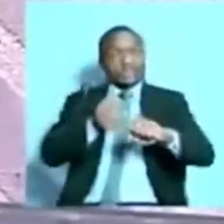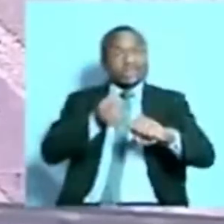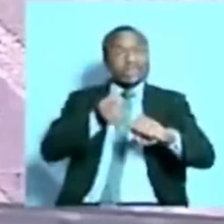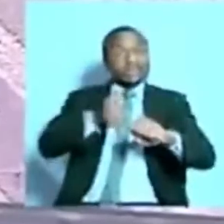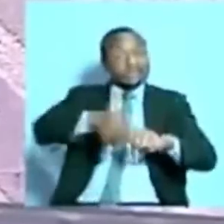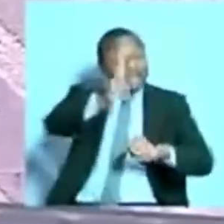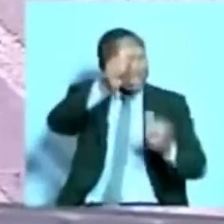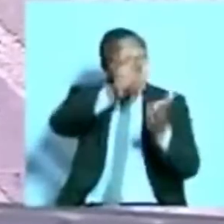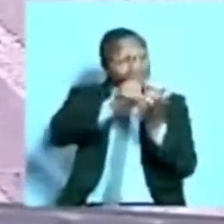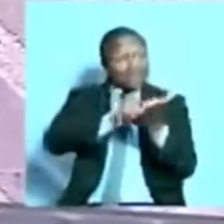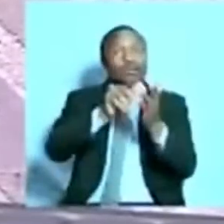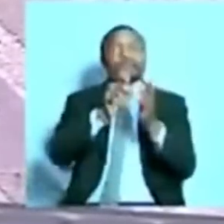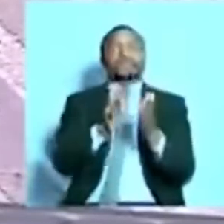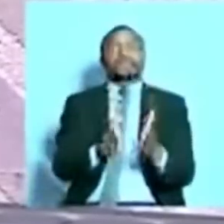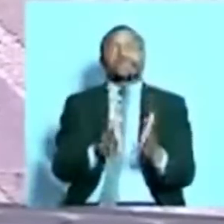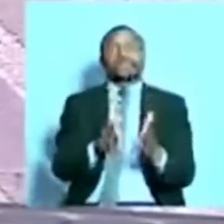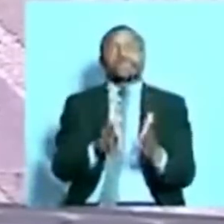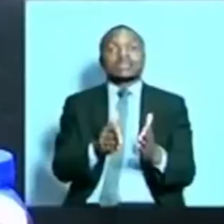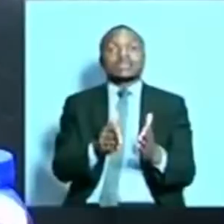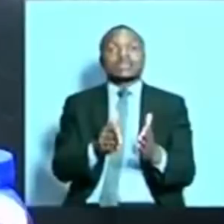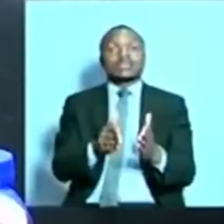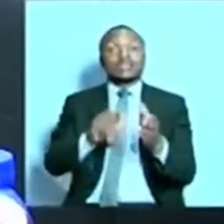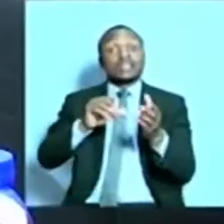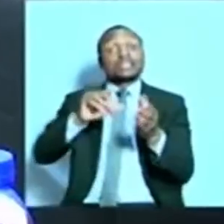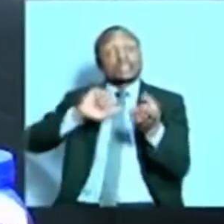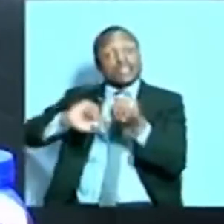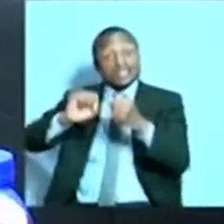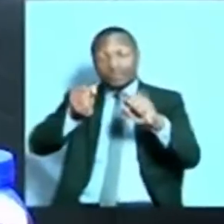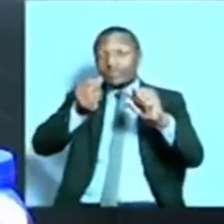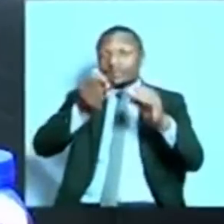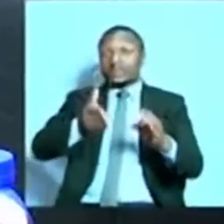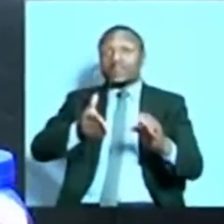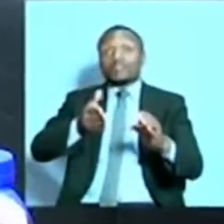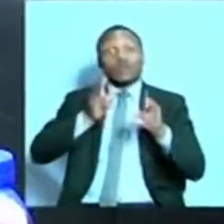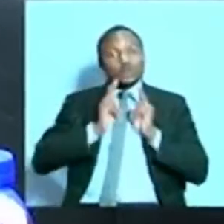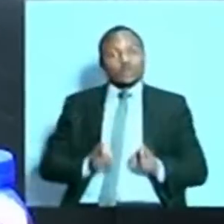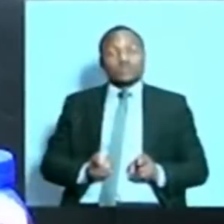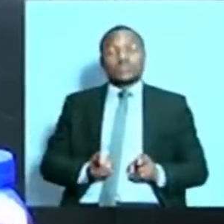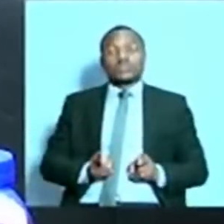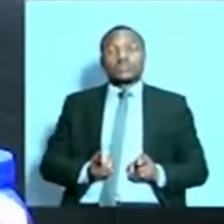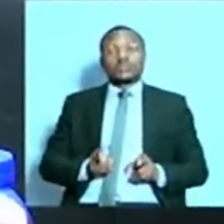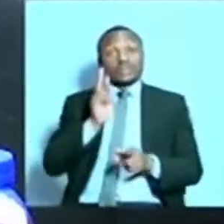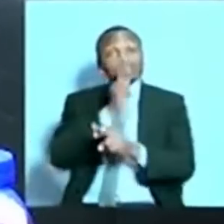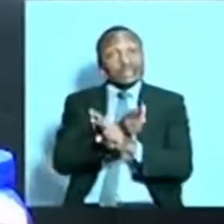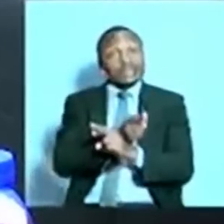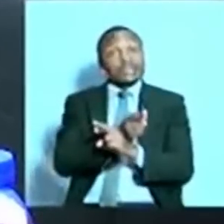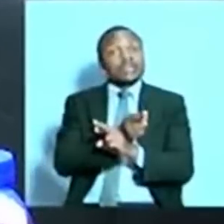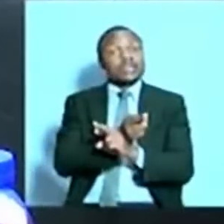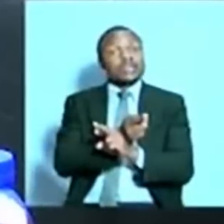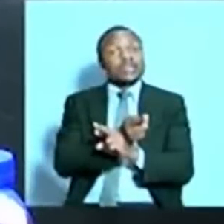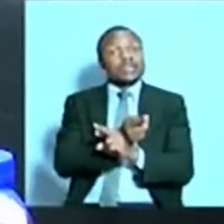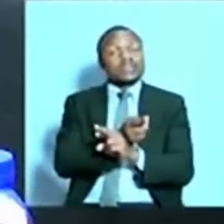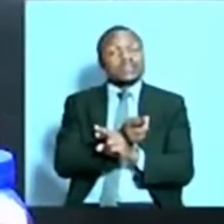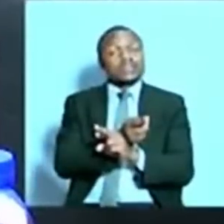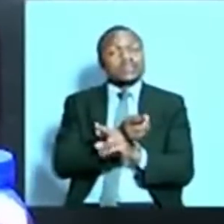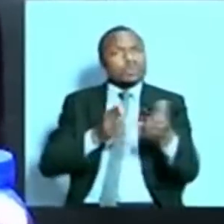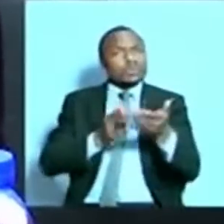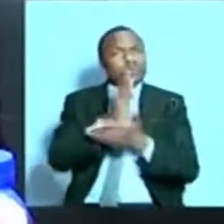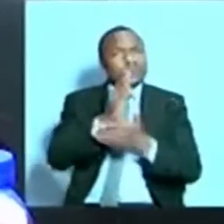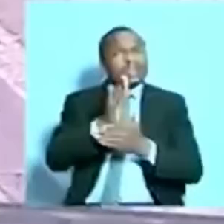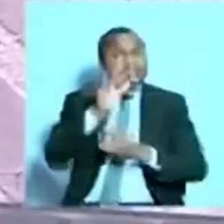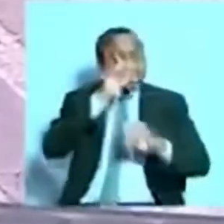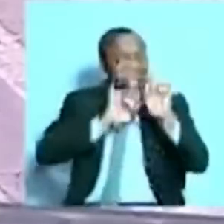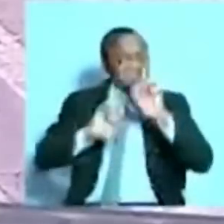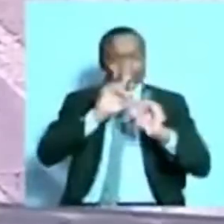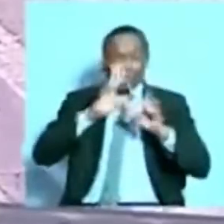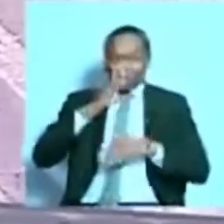lawyer, the defender of human rights, in order to debate my submission instead